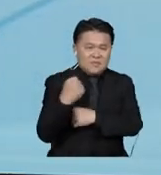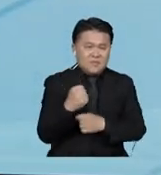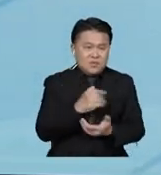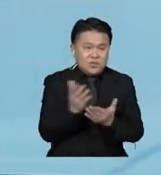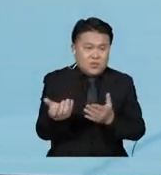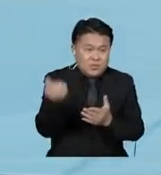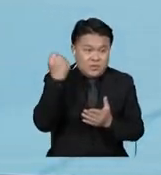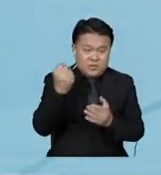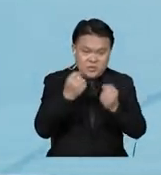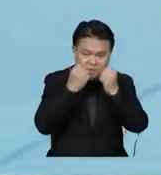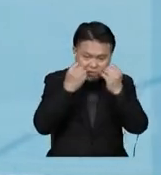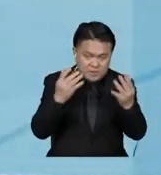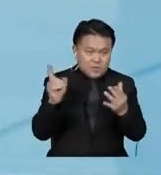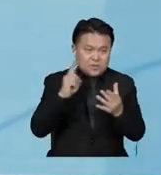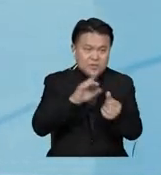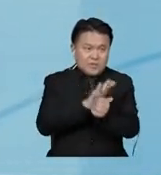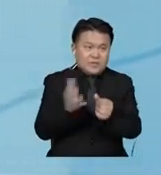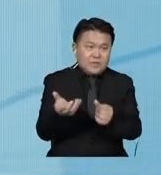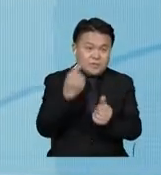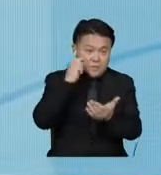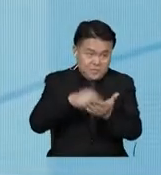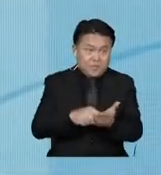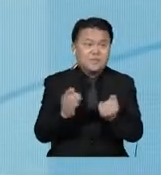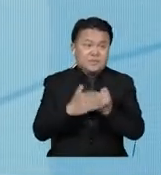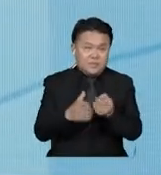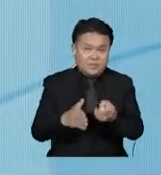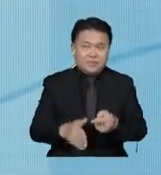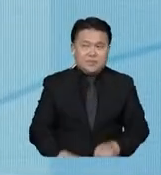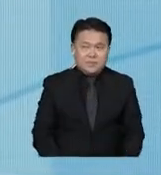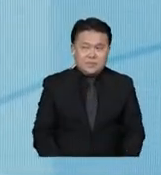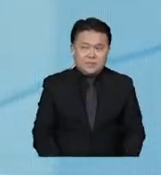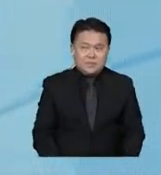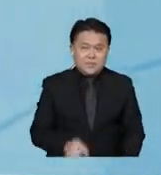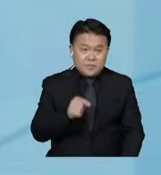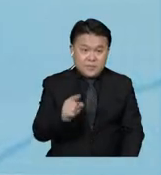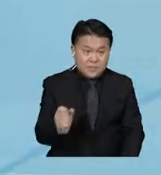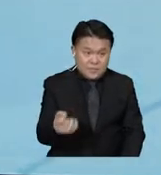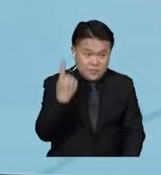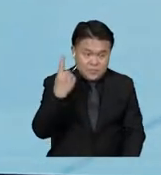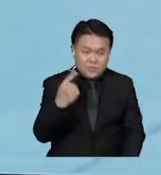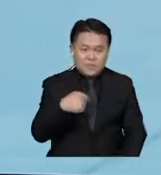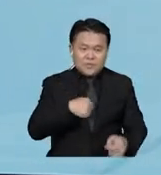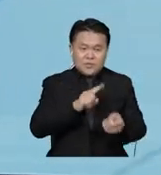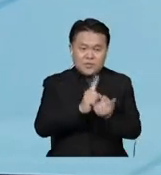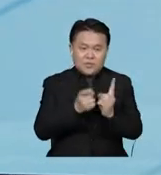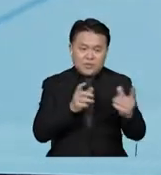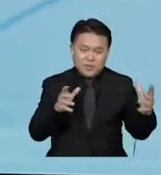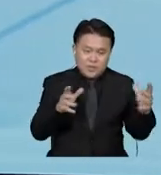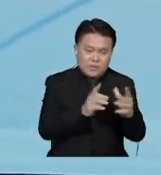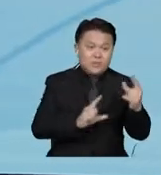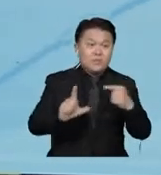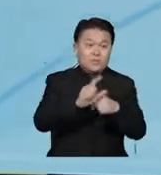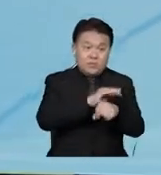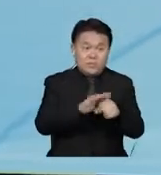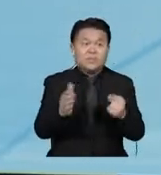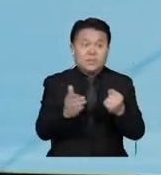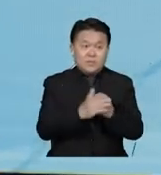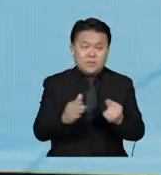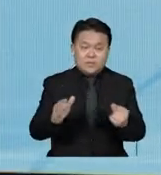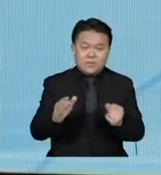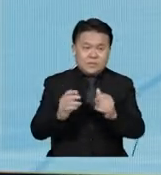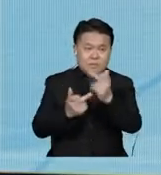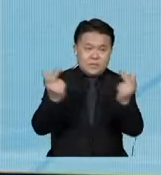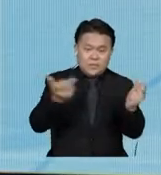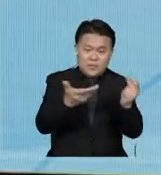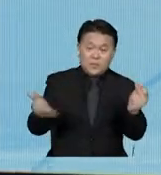friendliness that leads to an increase in cooperation. The evidence surrounds us in nature.